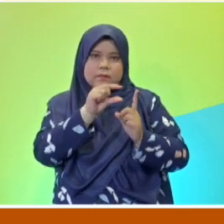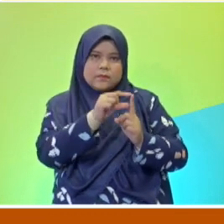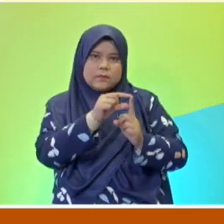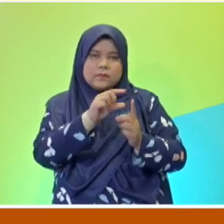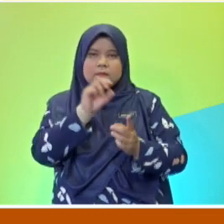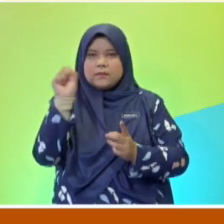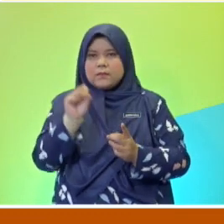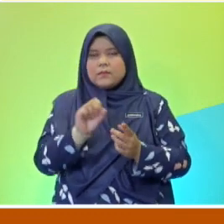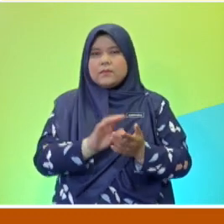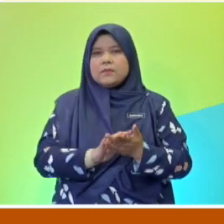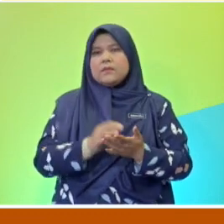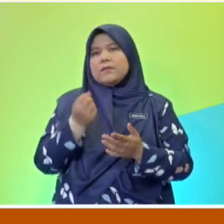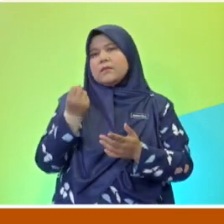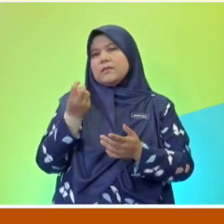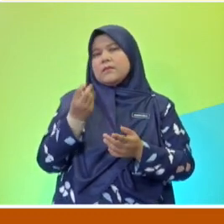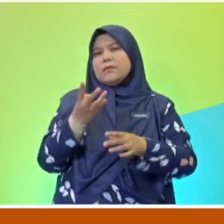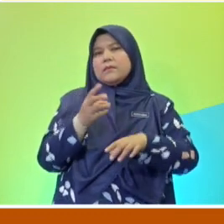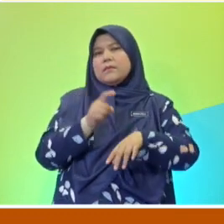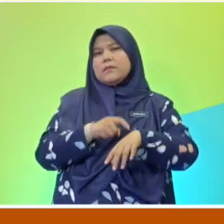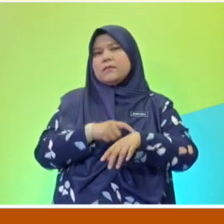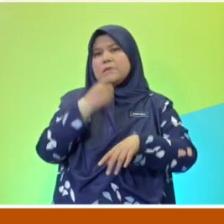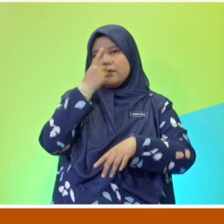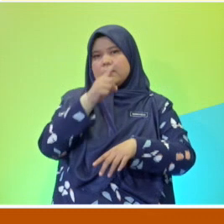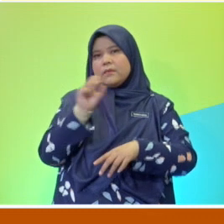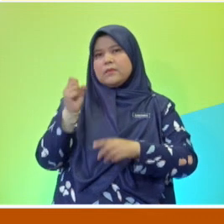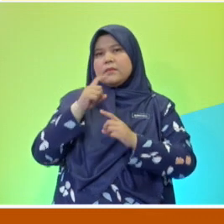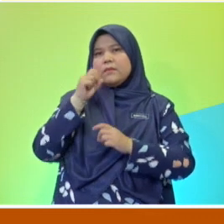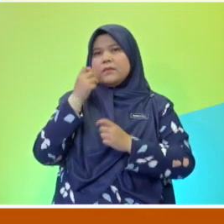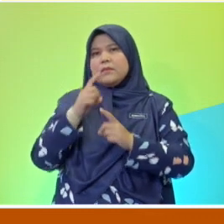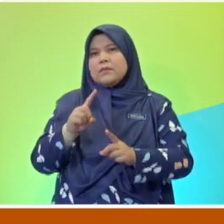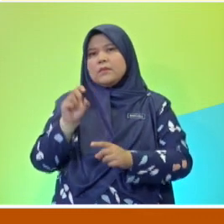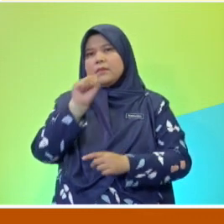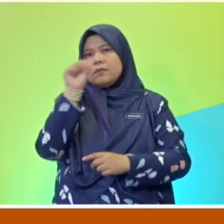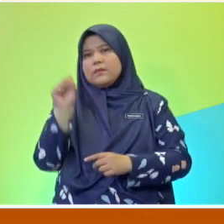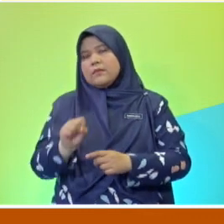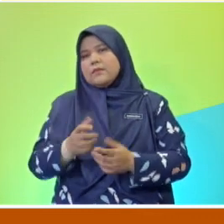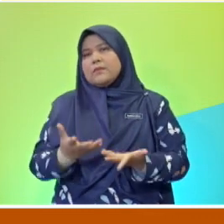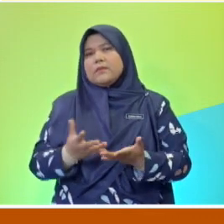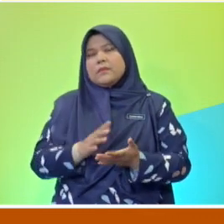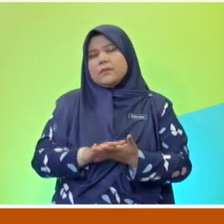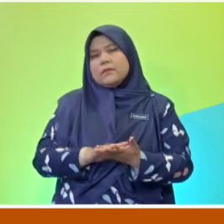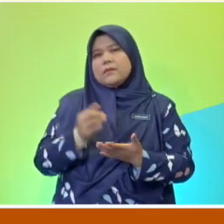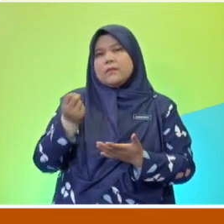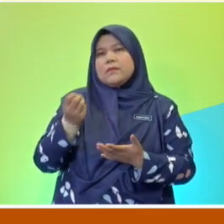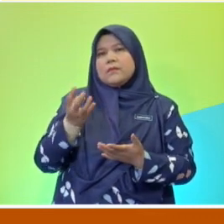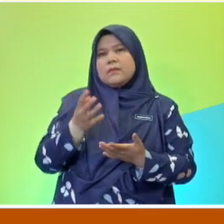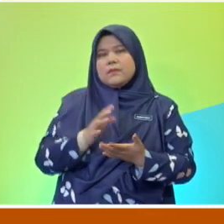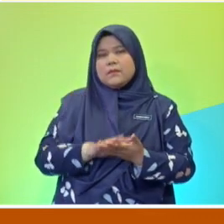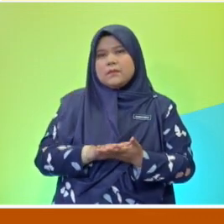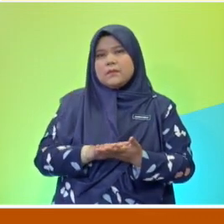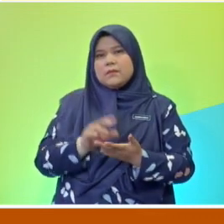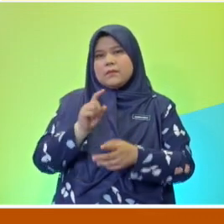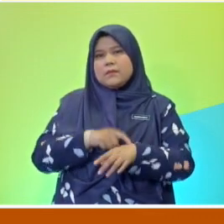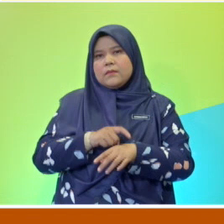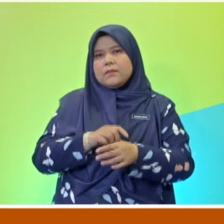So how much time would you recommend a pupil to go through this part 4, for example, for Form 2 and Form 3, like based on your